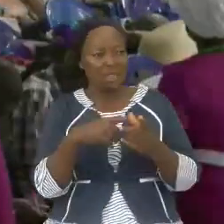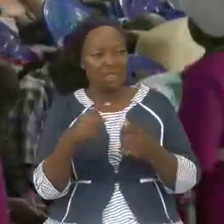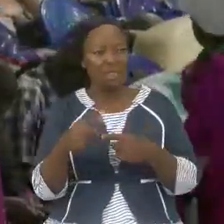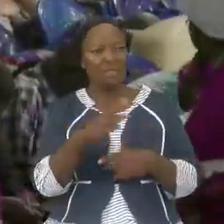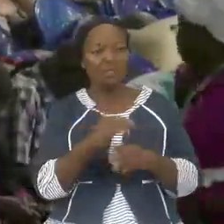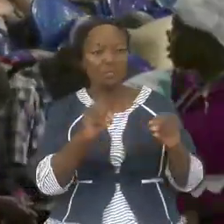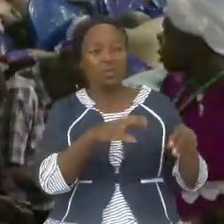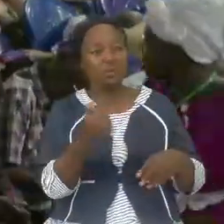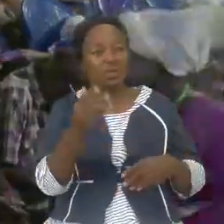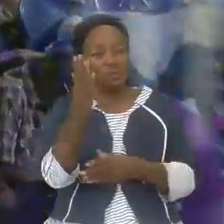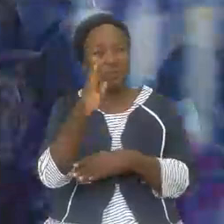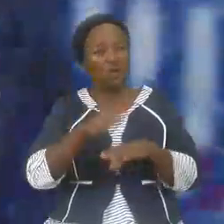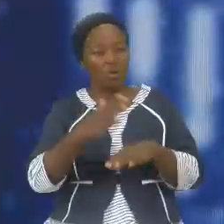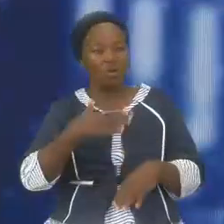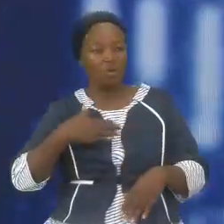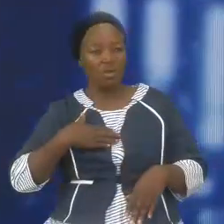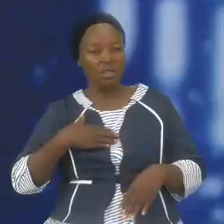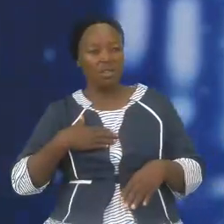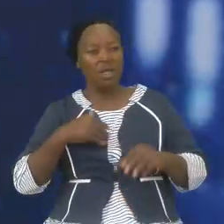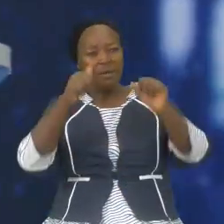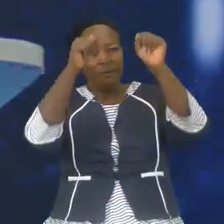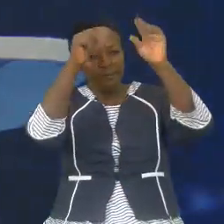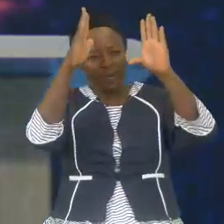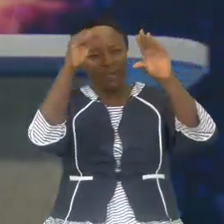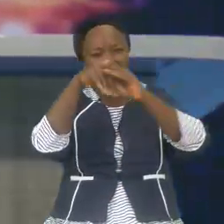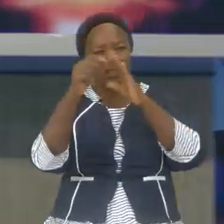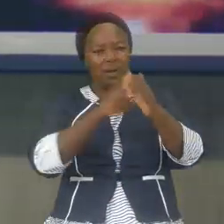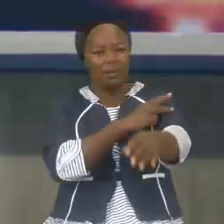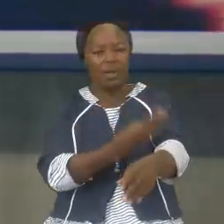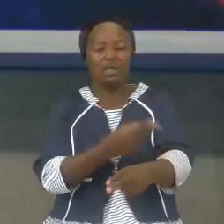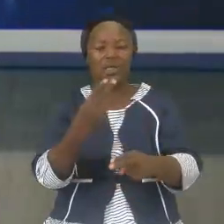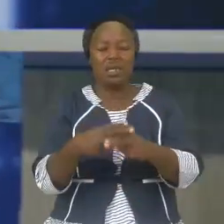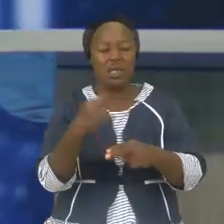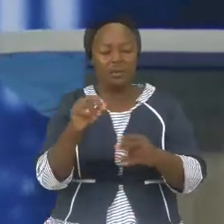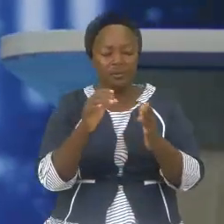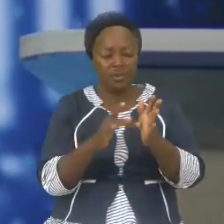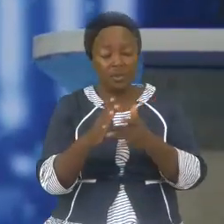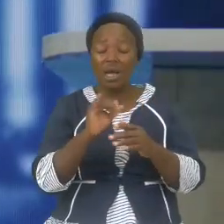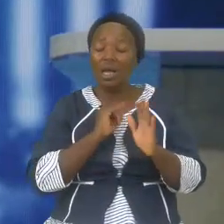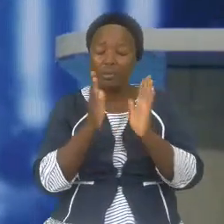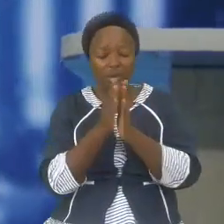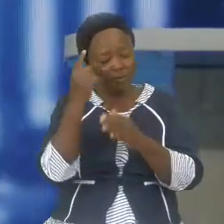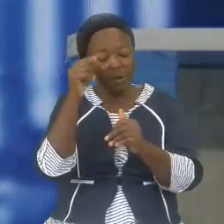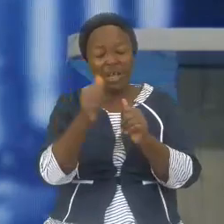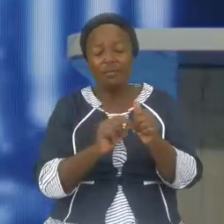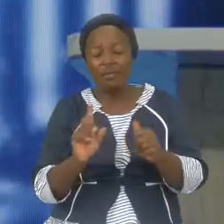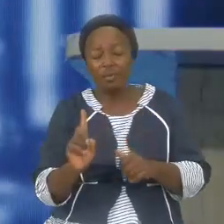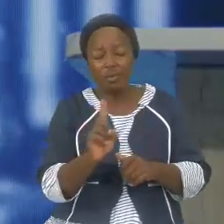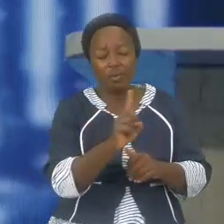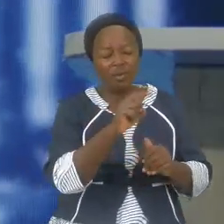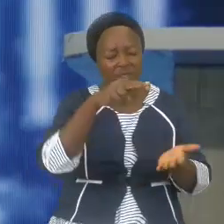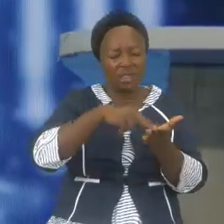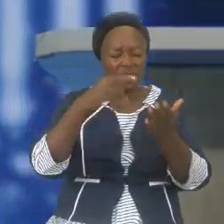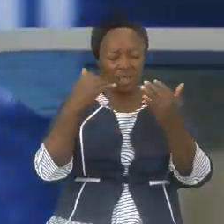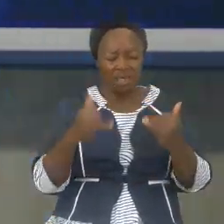chest. Father, in the mighty name of Jesus, I pray for everyone standing now, forgive